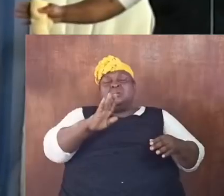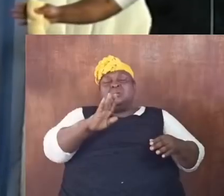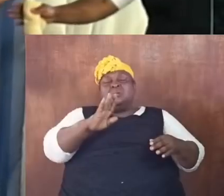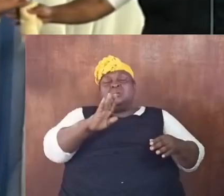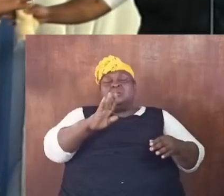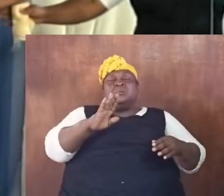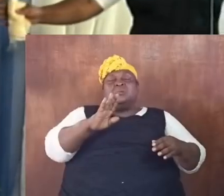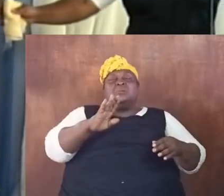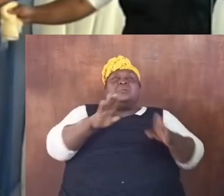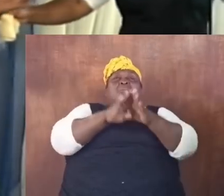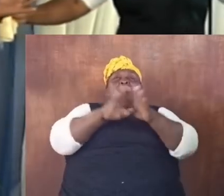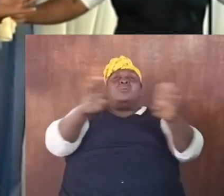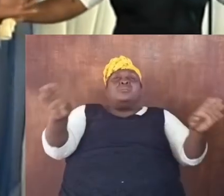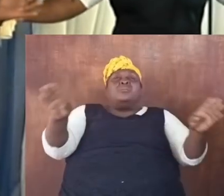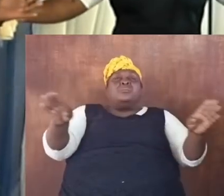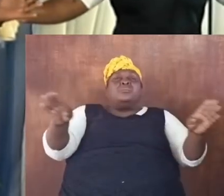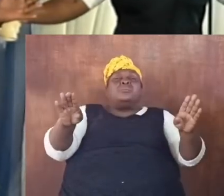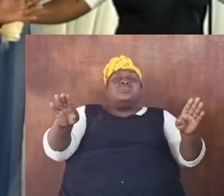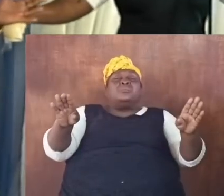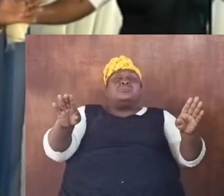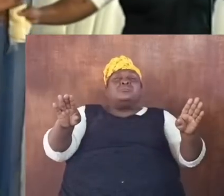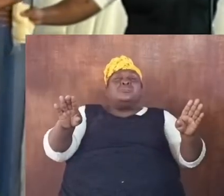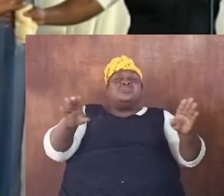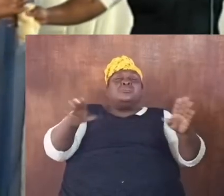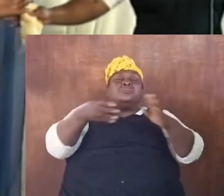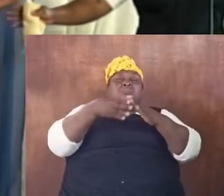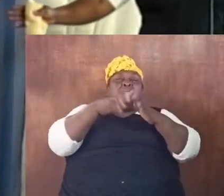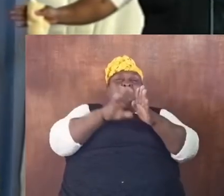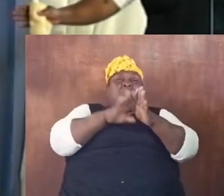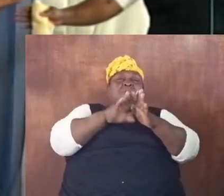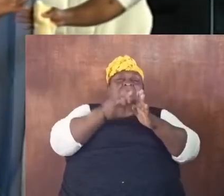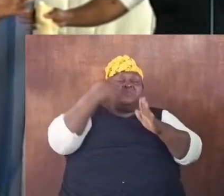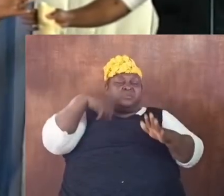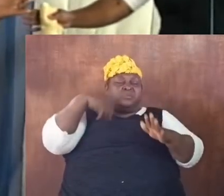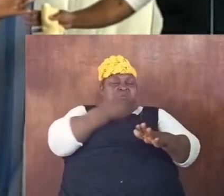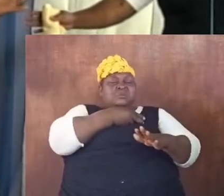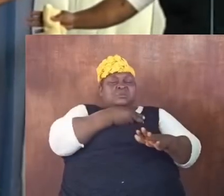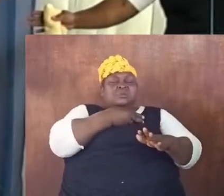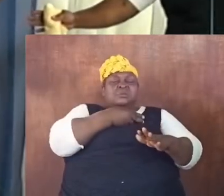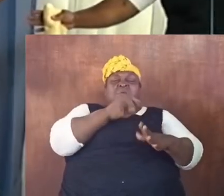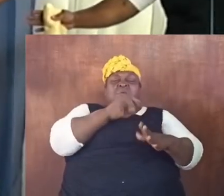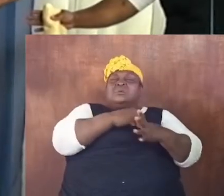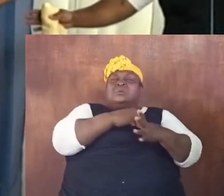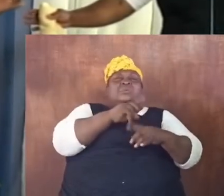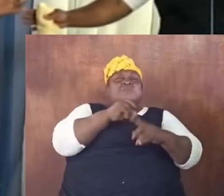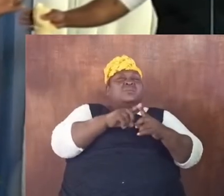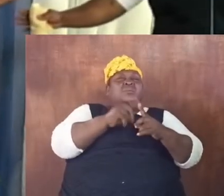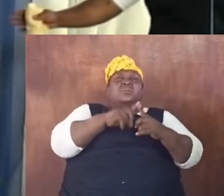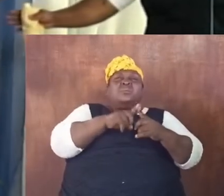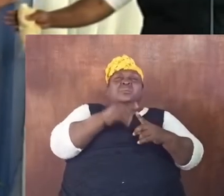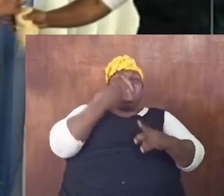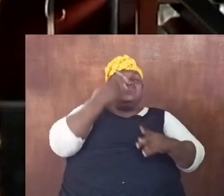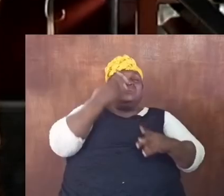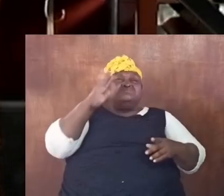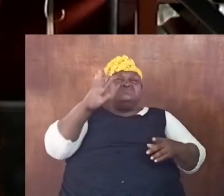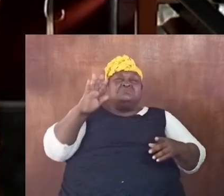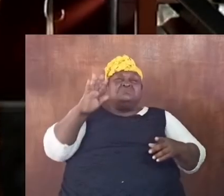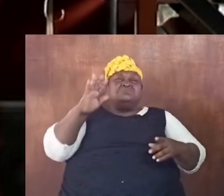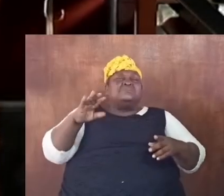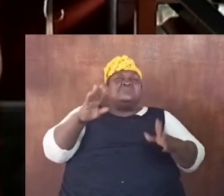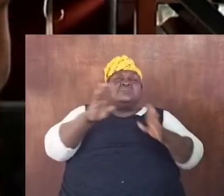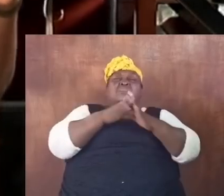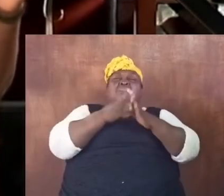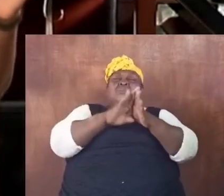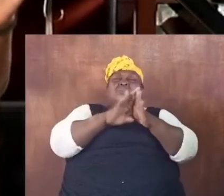For opening up in doors for us, Lord, even when it seems like, oh God, doors are be closing, Lord,